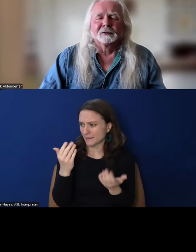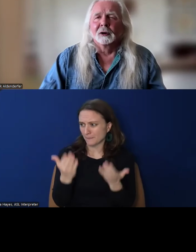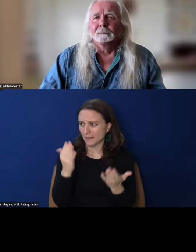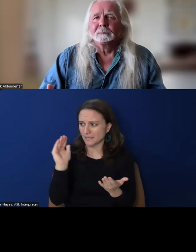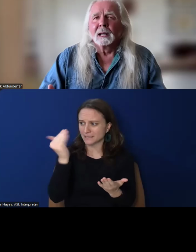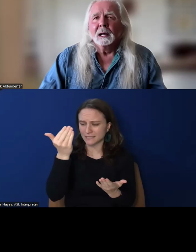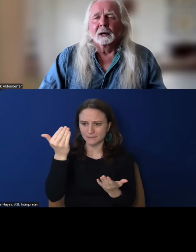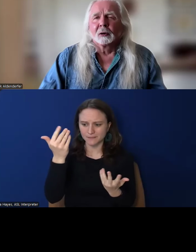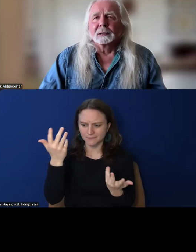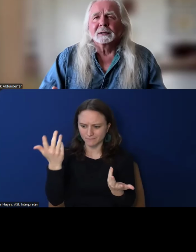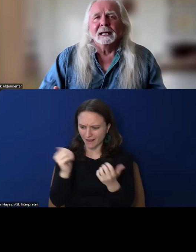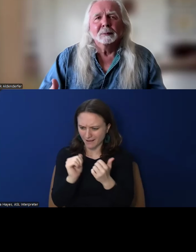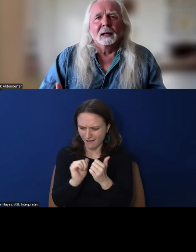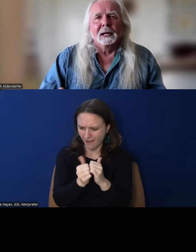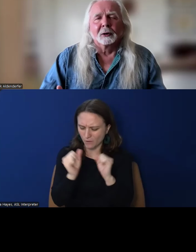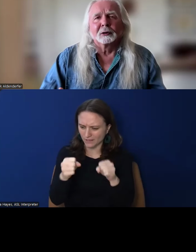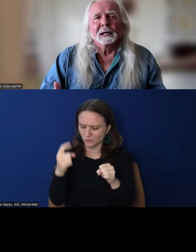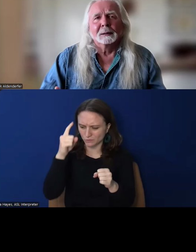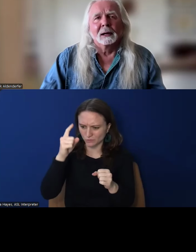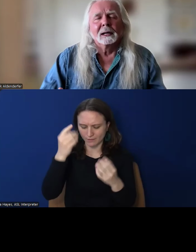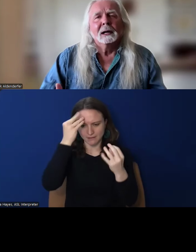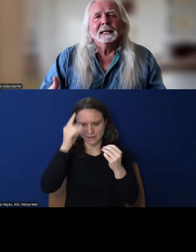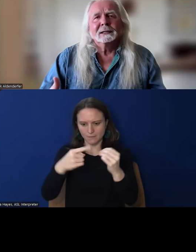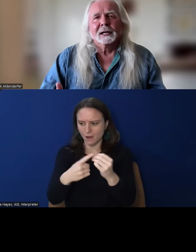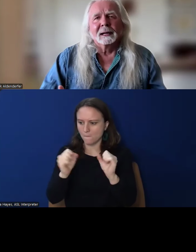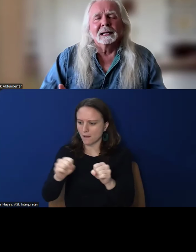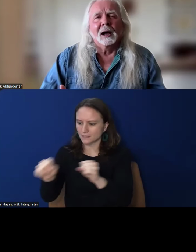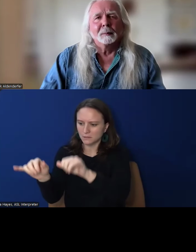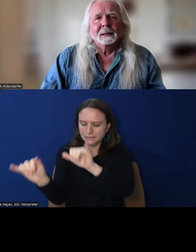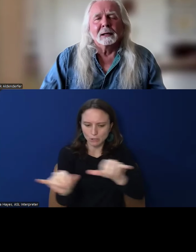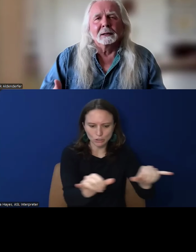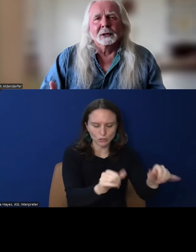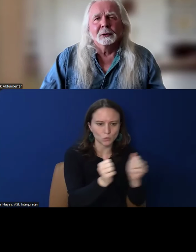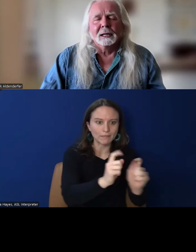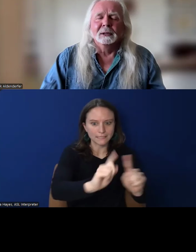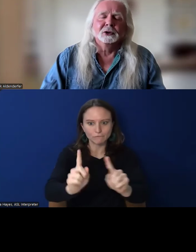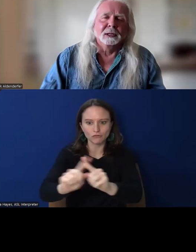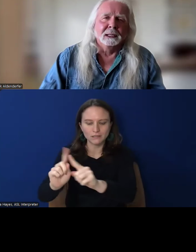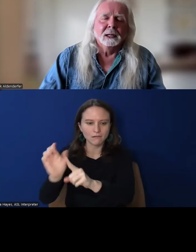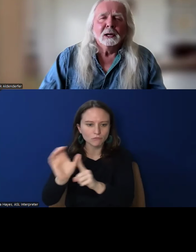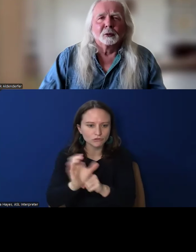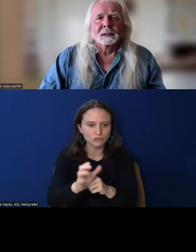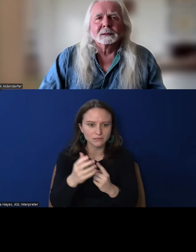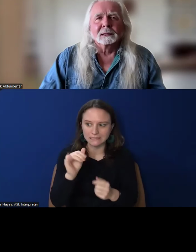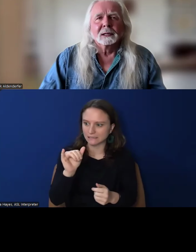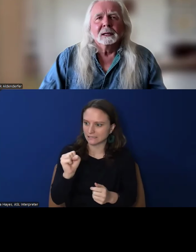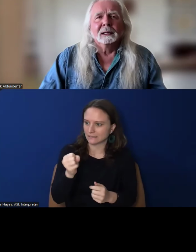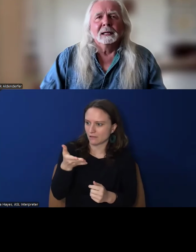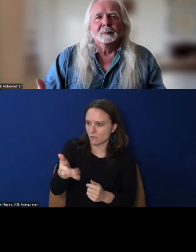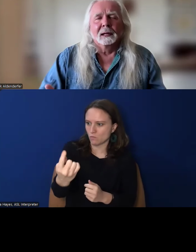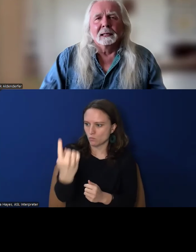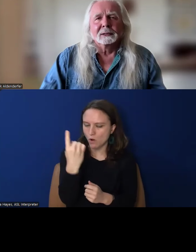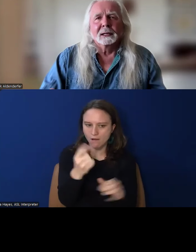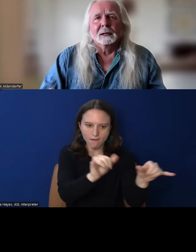continuities from across the Himalayan arc, thinking about is there a common continuity between, for instance,